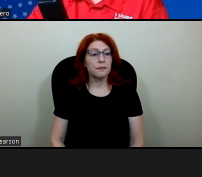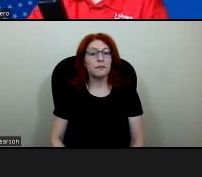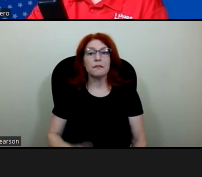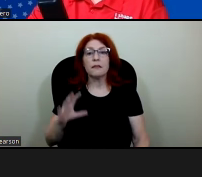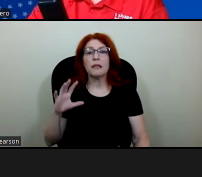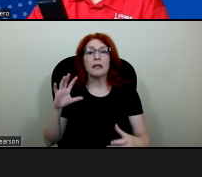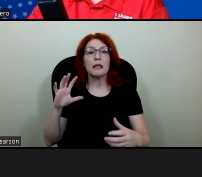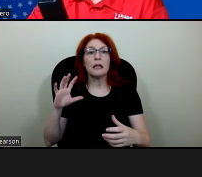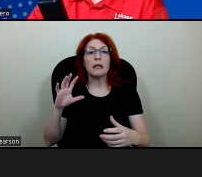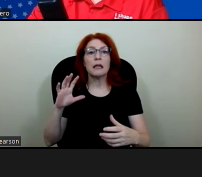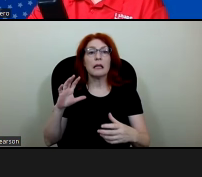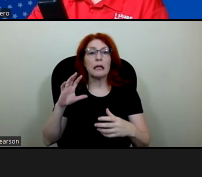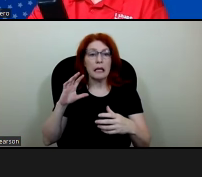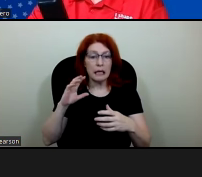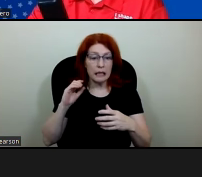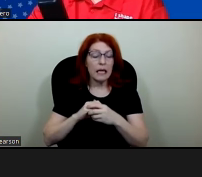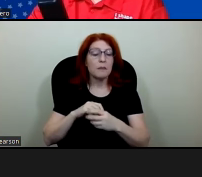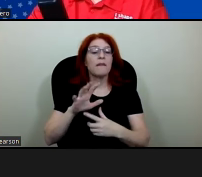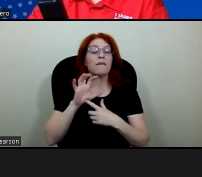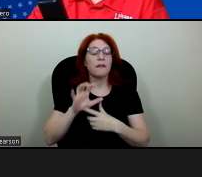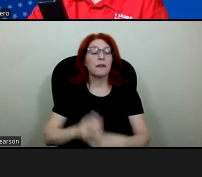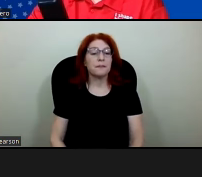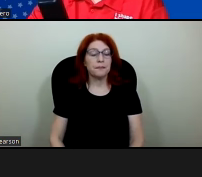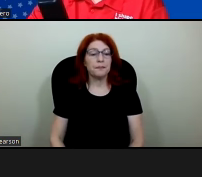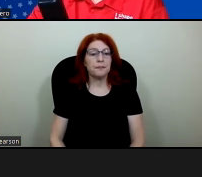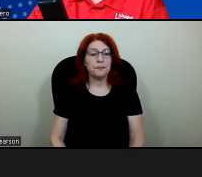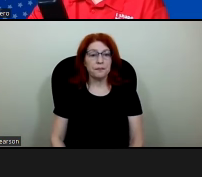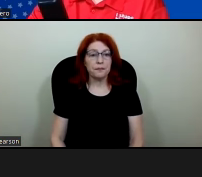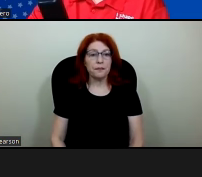500. All right. Civic engagement for 500.